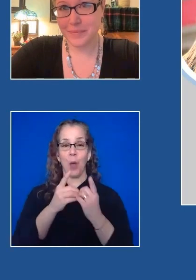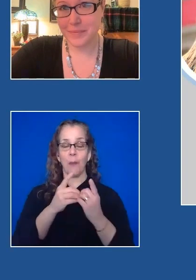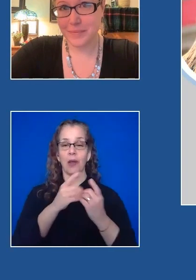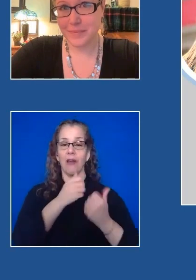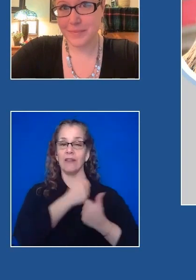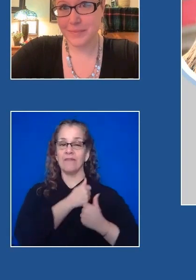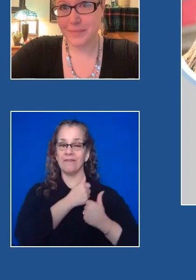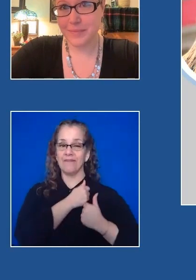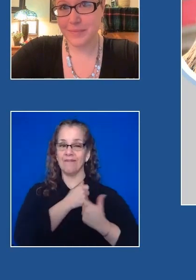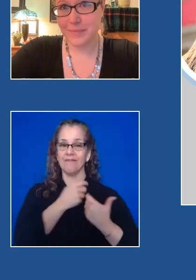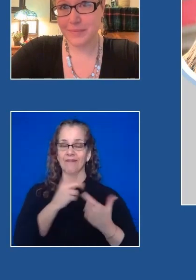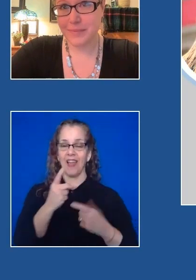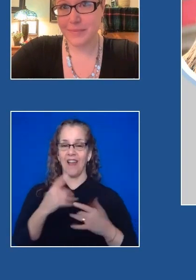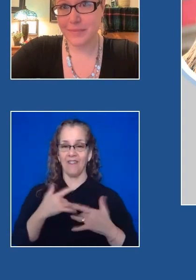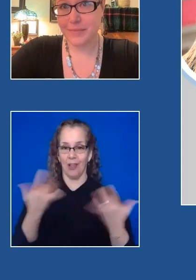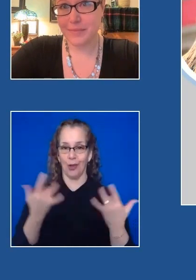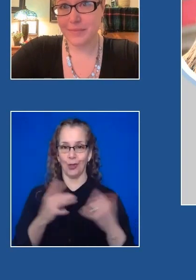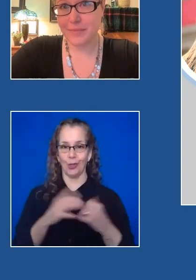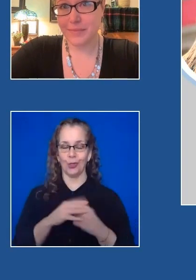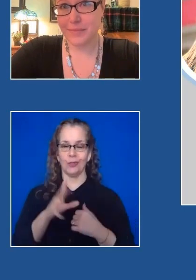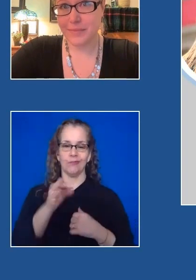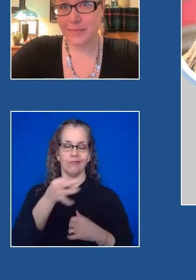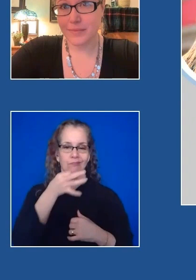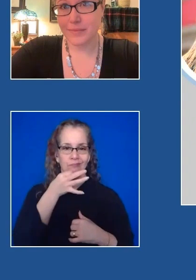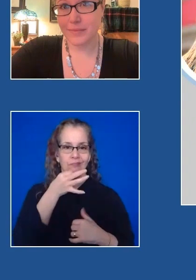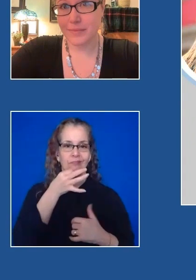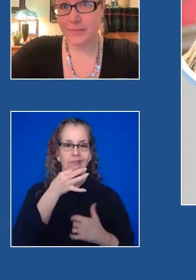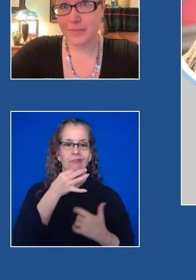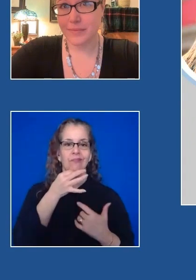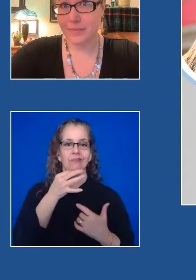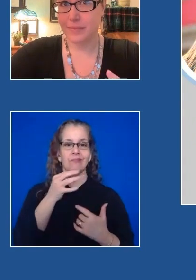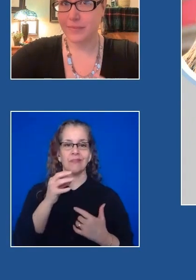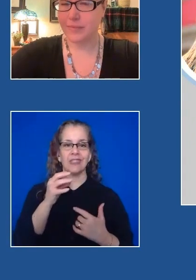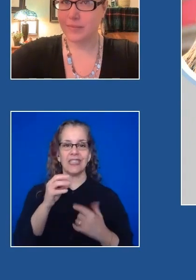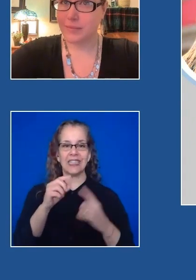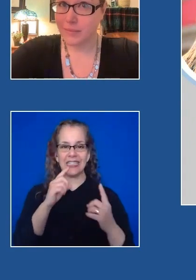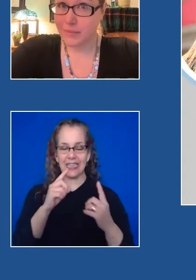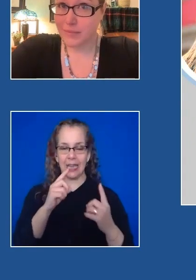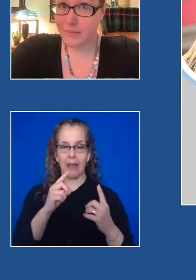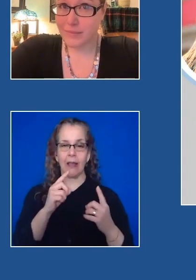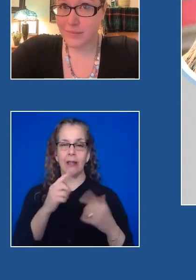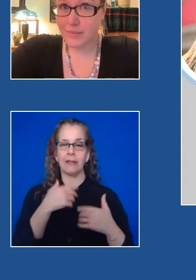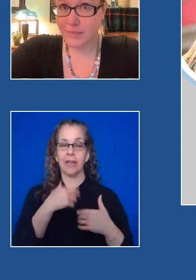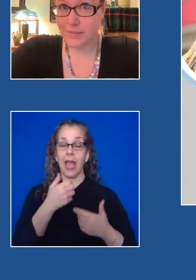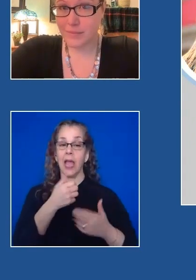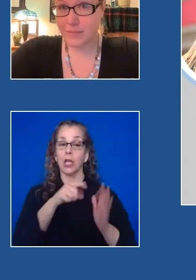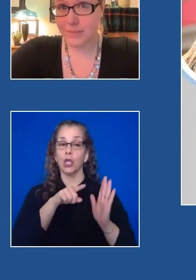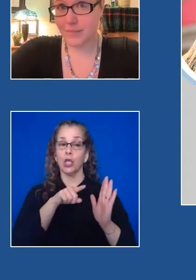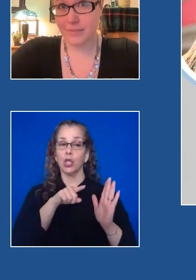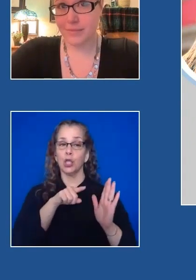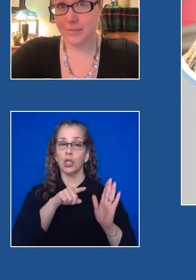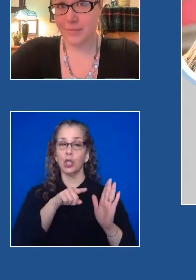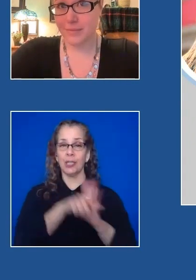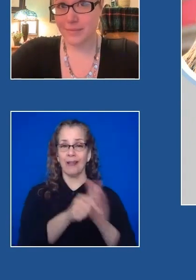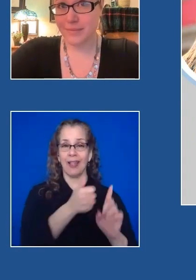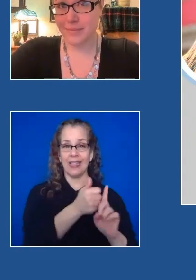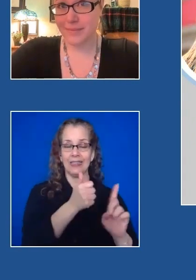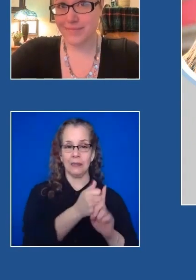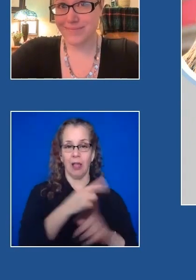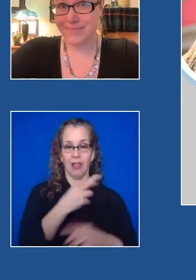Her areas of expertise include dialectical behavior therapy and suicide risk in military veterans. Dr. Anyan, take it